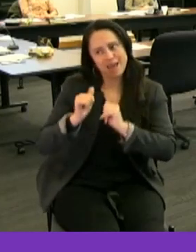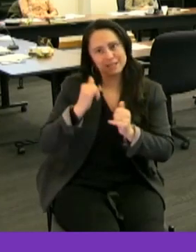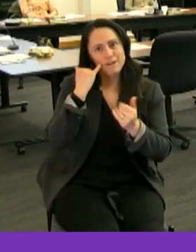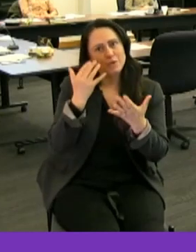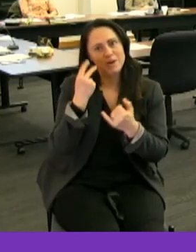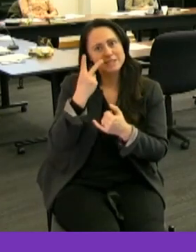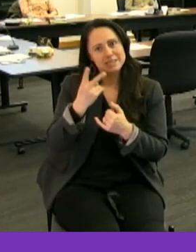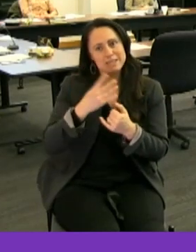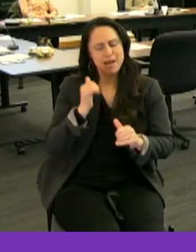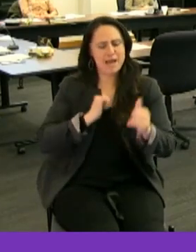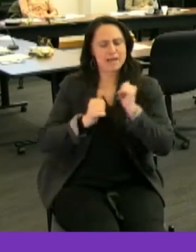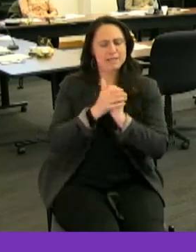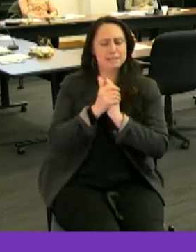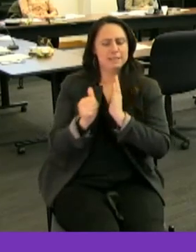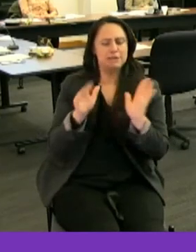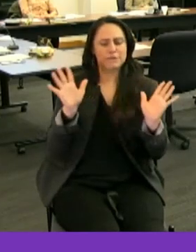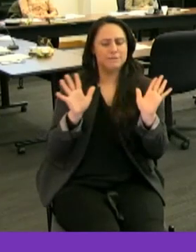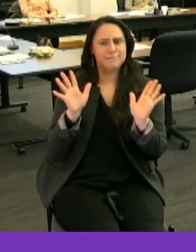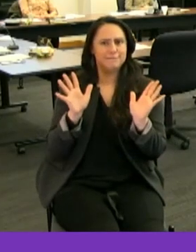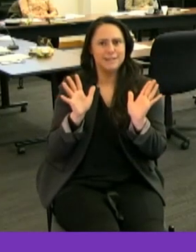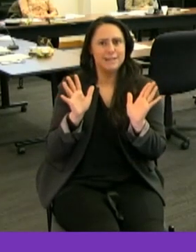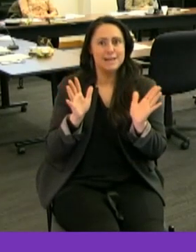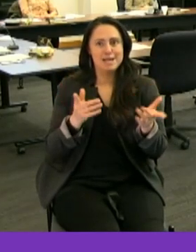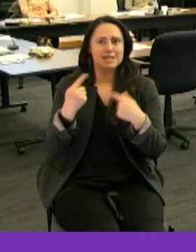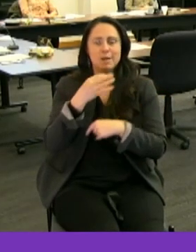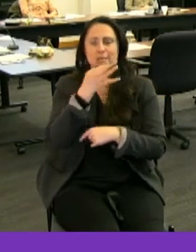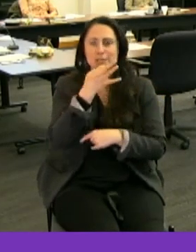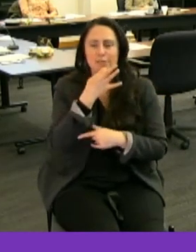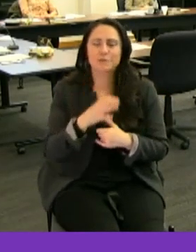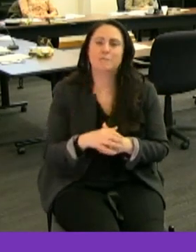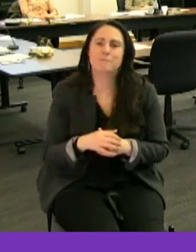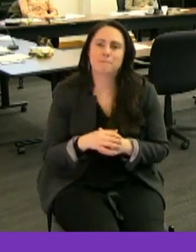see my wonderful acting skills, coming soon.